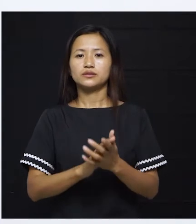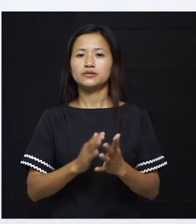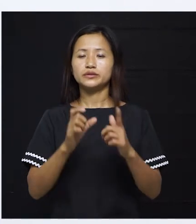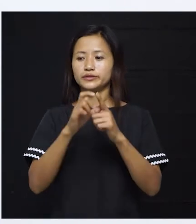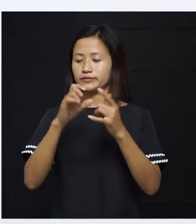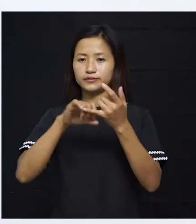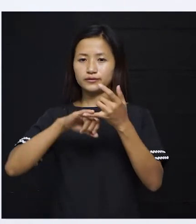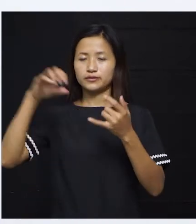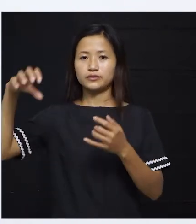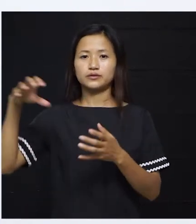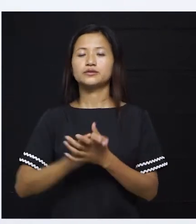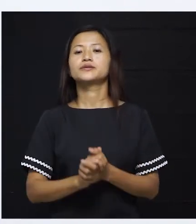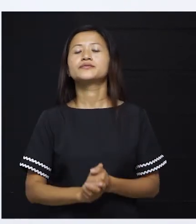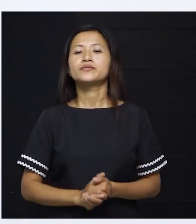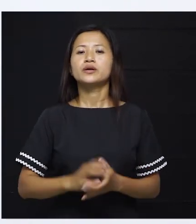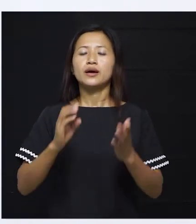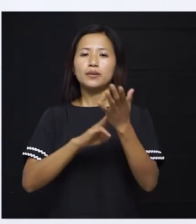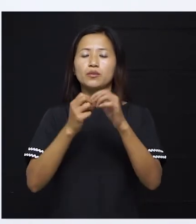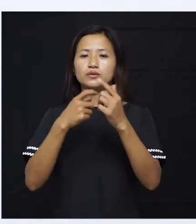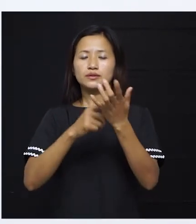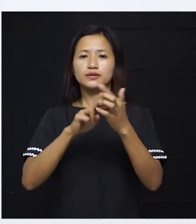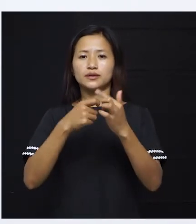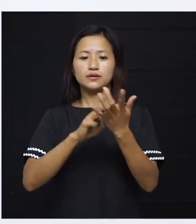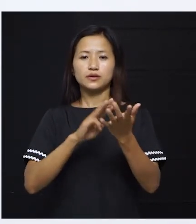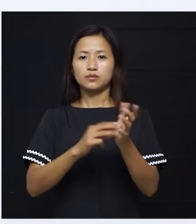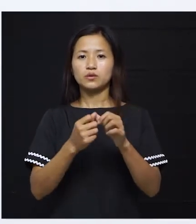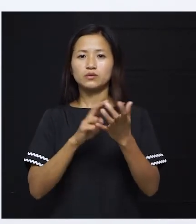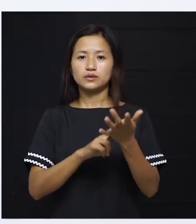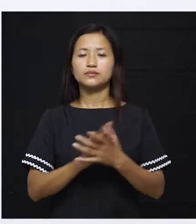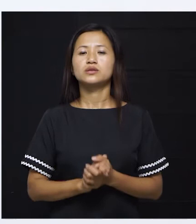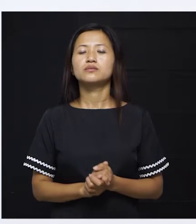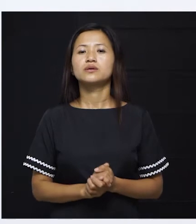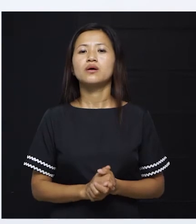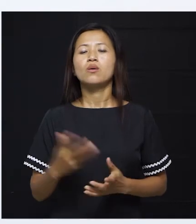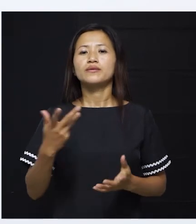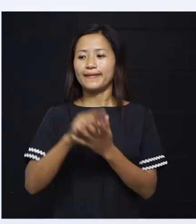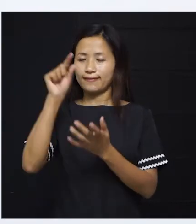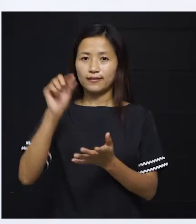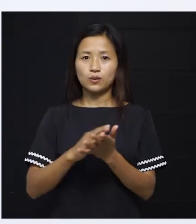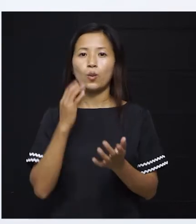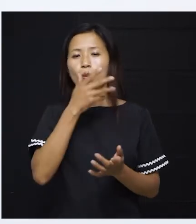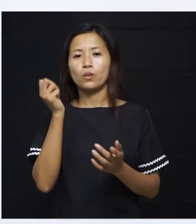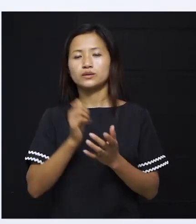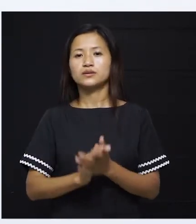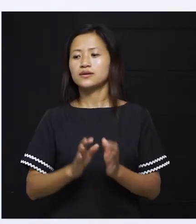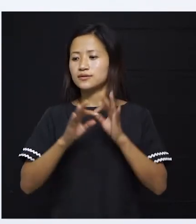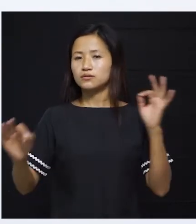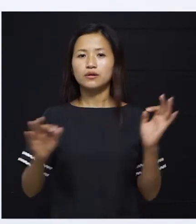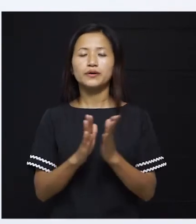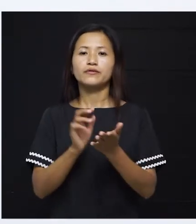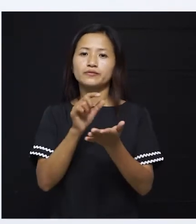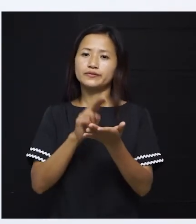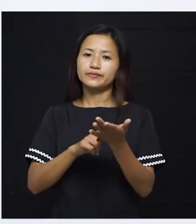and they also settled in Molunkimong. So during those times, what they did was they wrote some stories about the